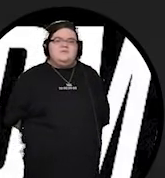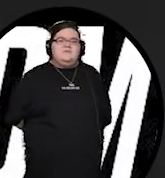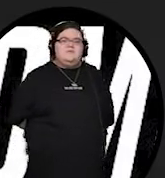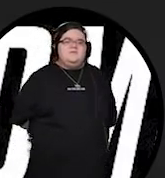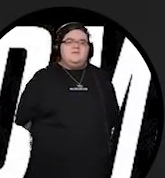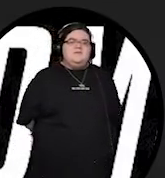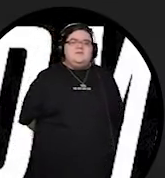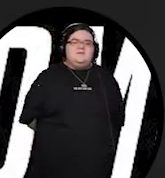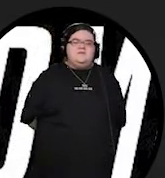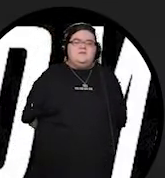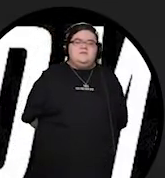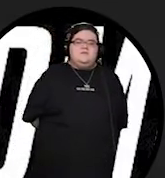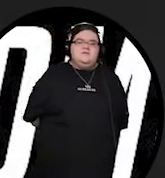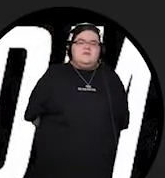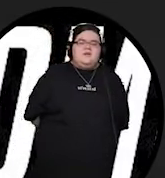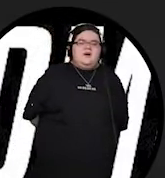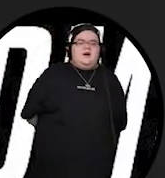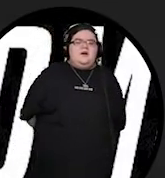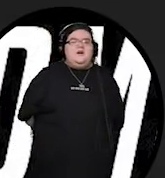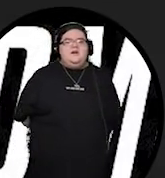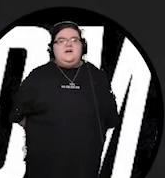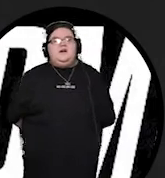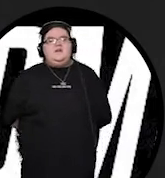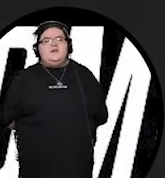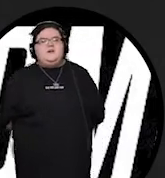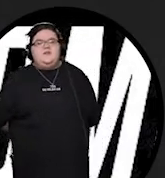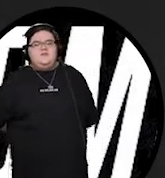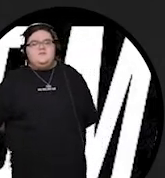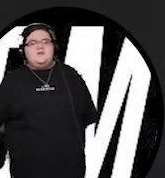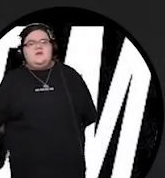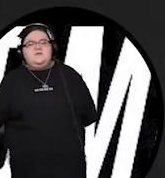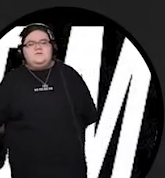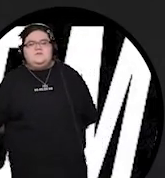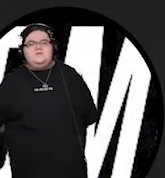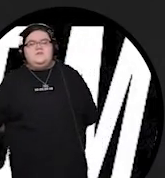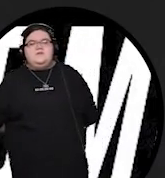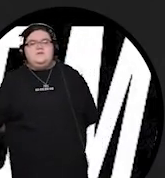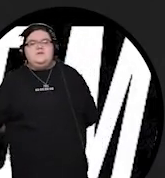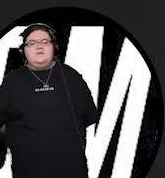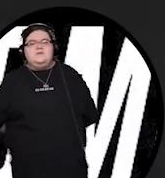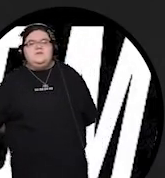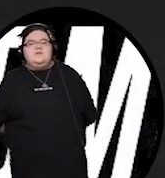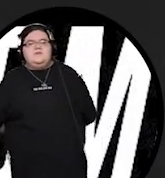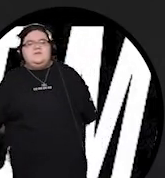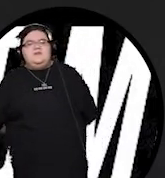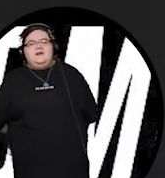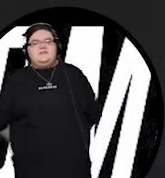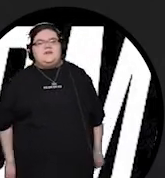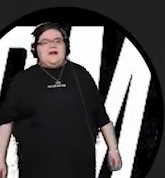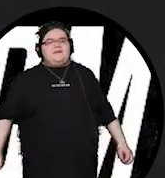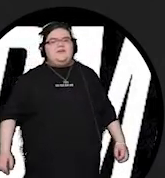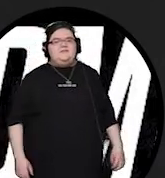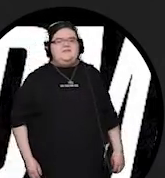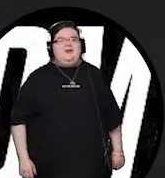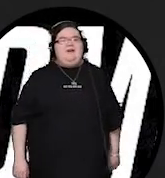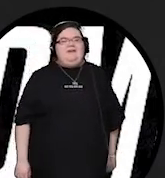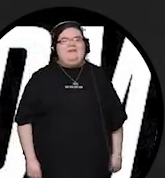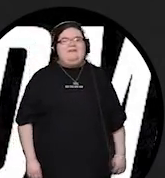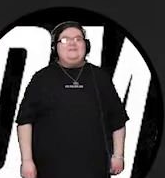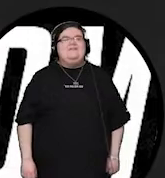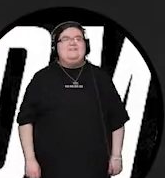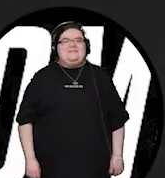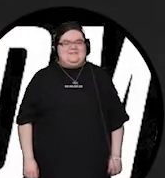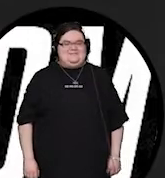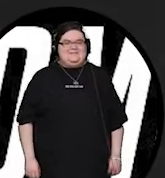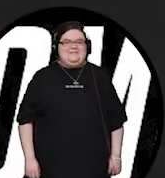I don't hate it. It's weird, but I don't hate working. It. I don't. Next level shit. I was like, I don't